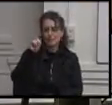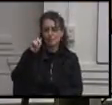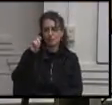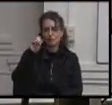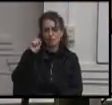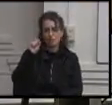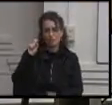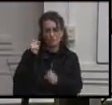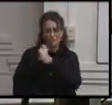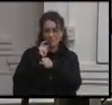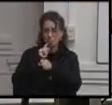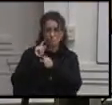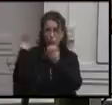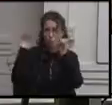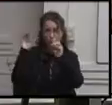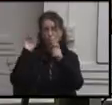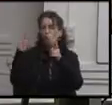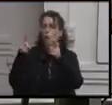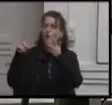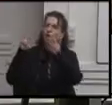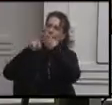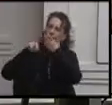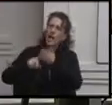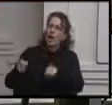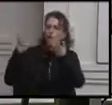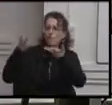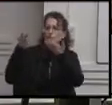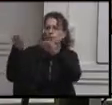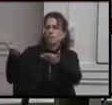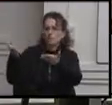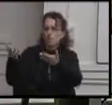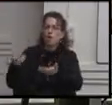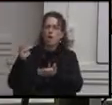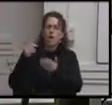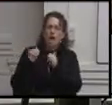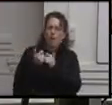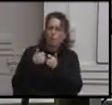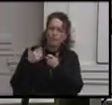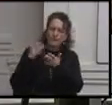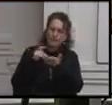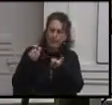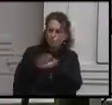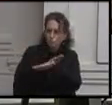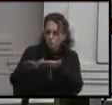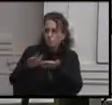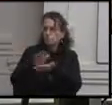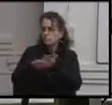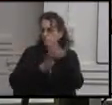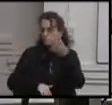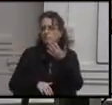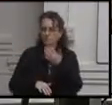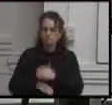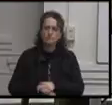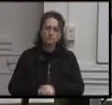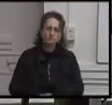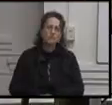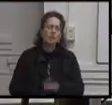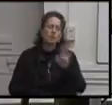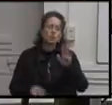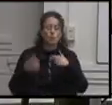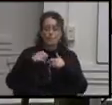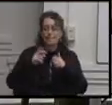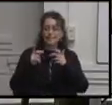will provide us with valuable information on how we can best prioritize the funds in the Energy Efficiency Fund for